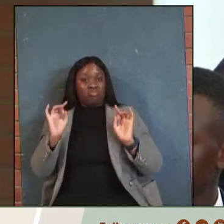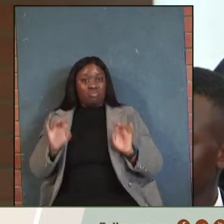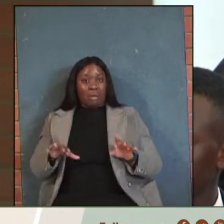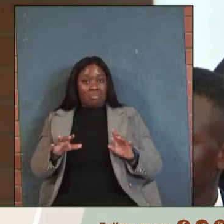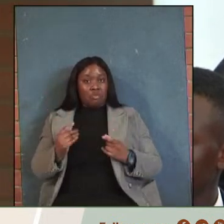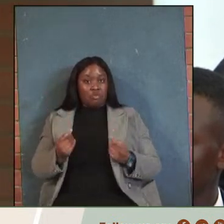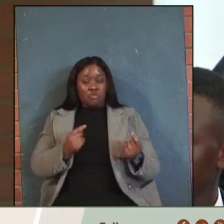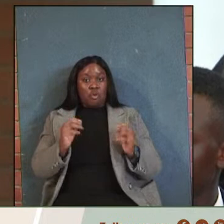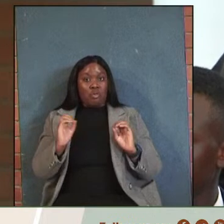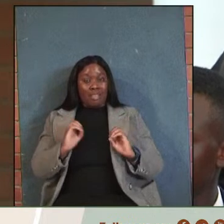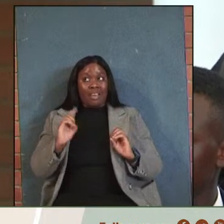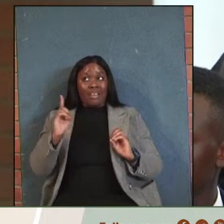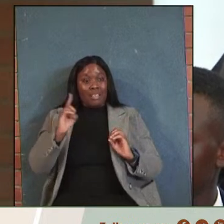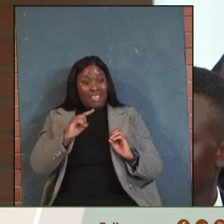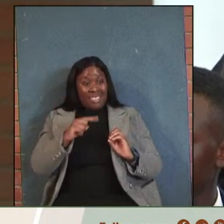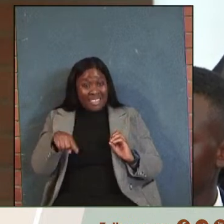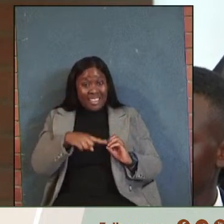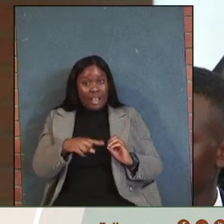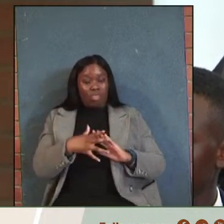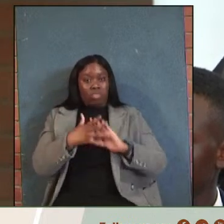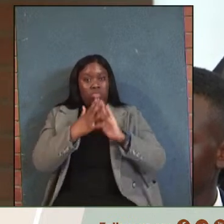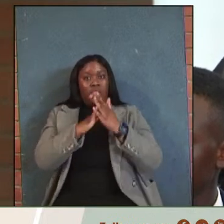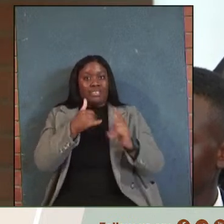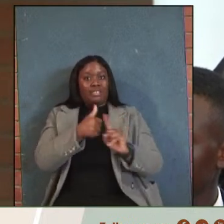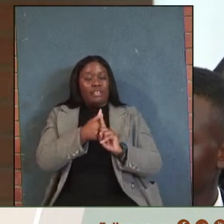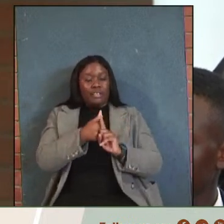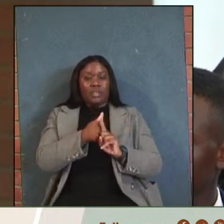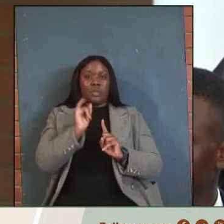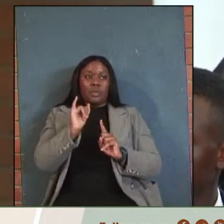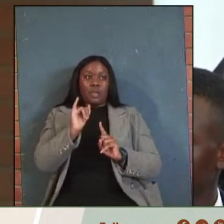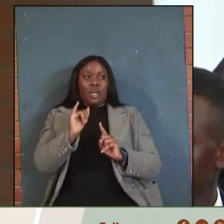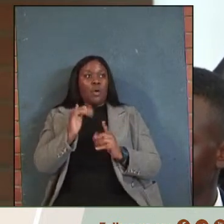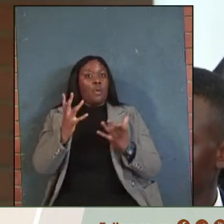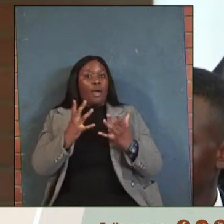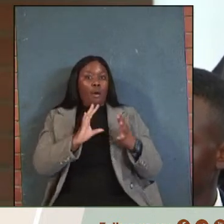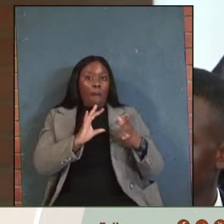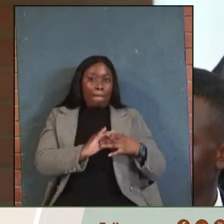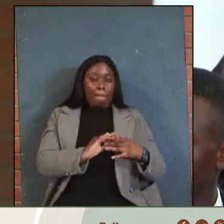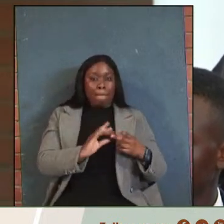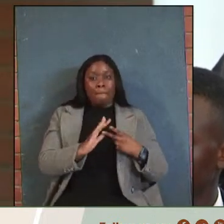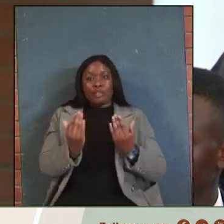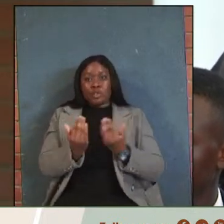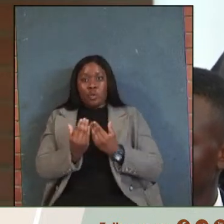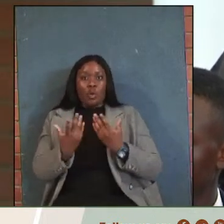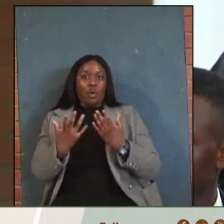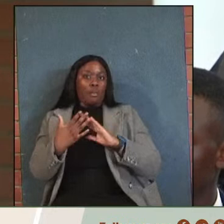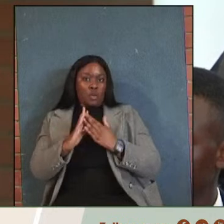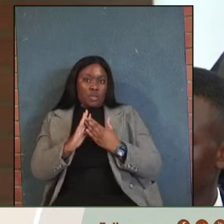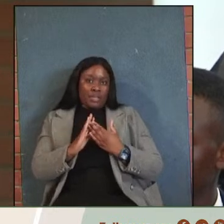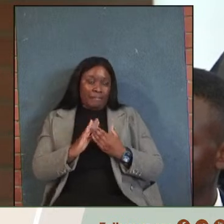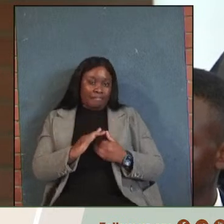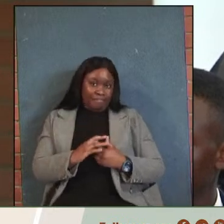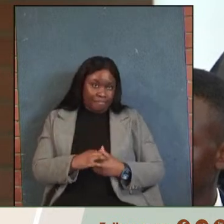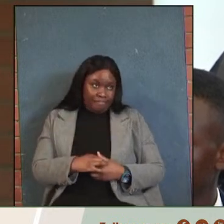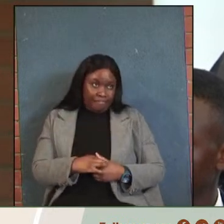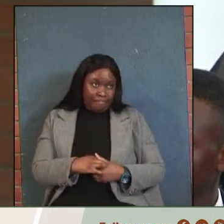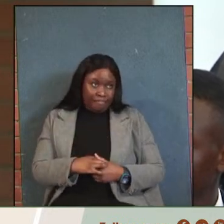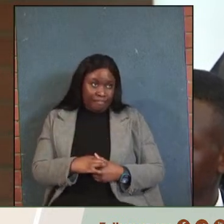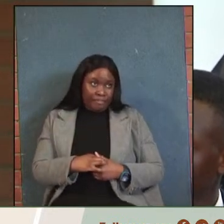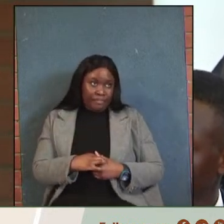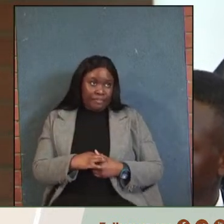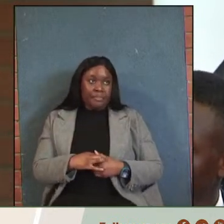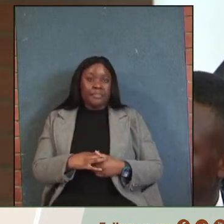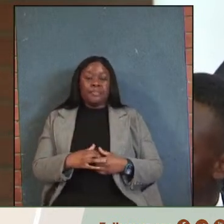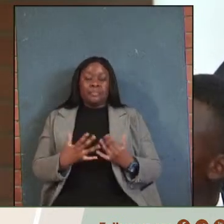child's home or in the organizations, schools, or communities the child interacts with. And with